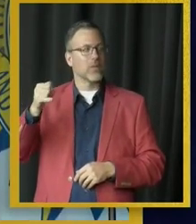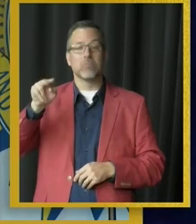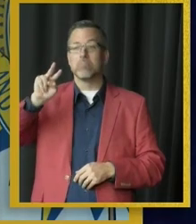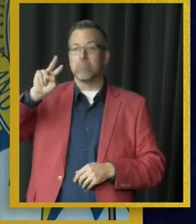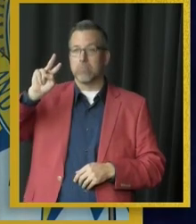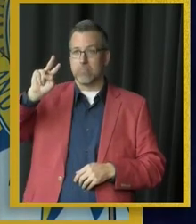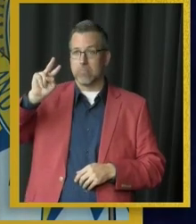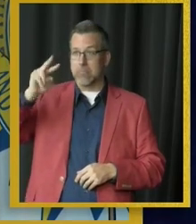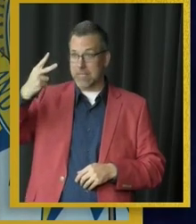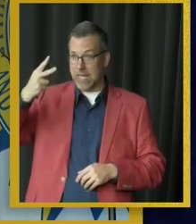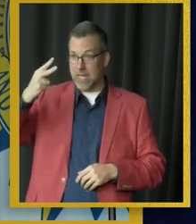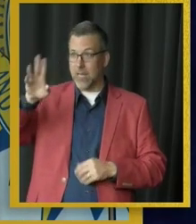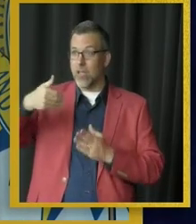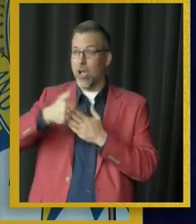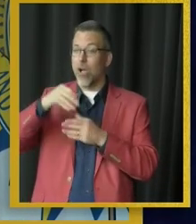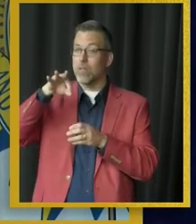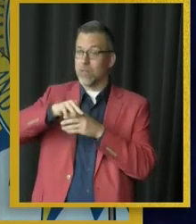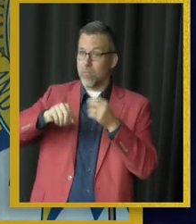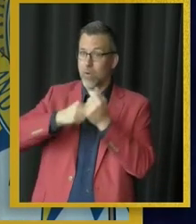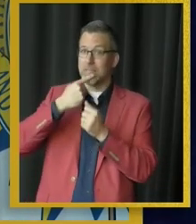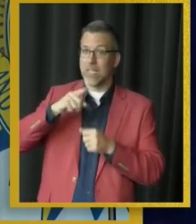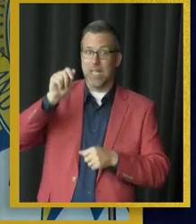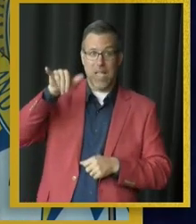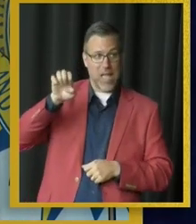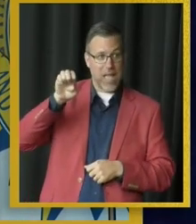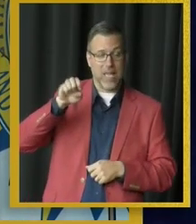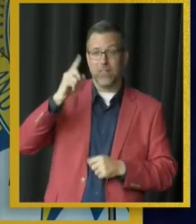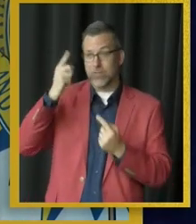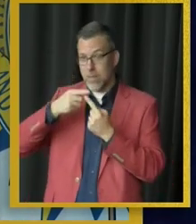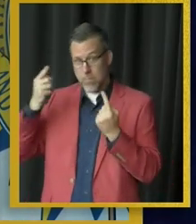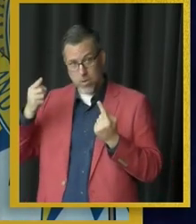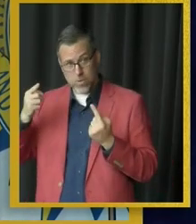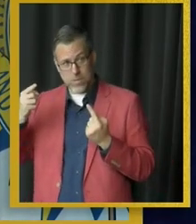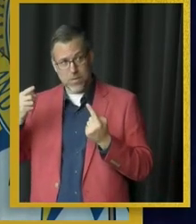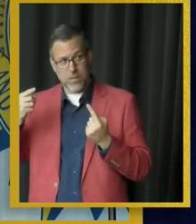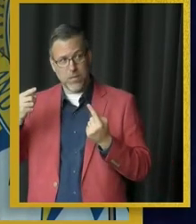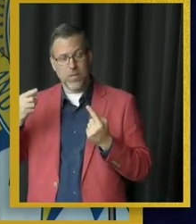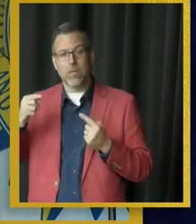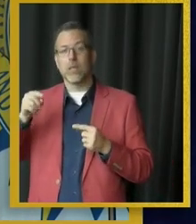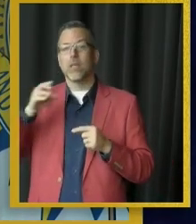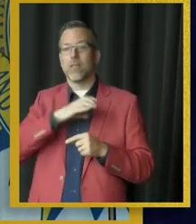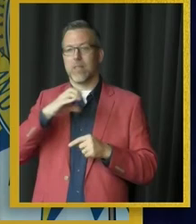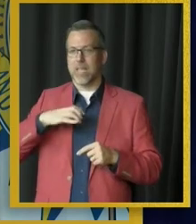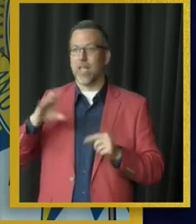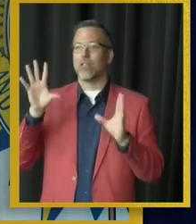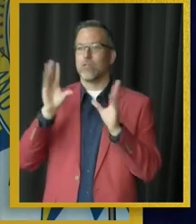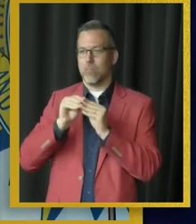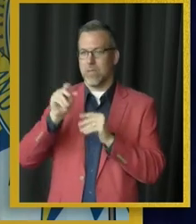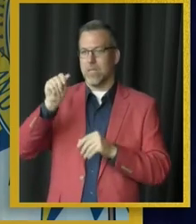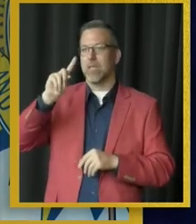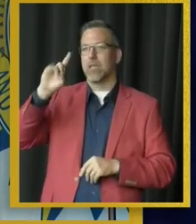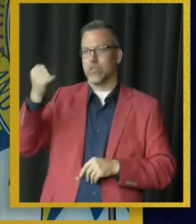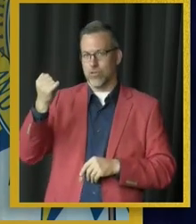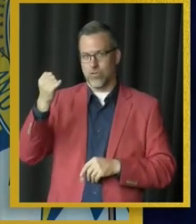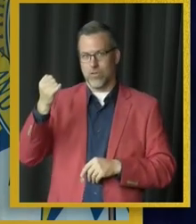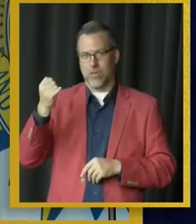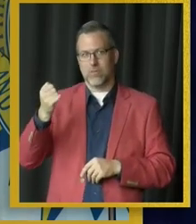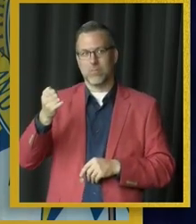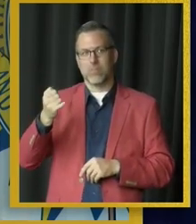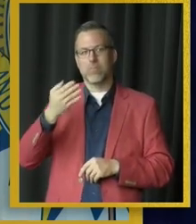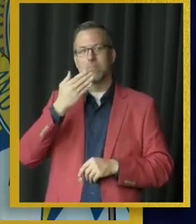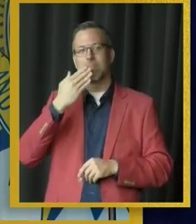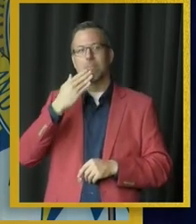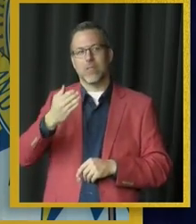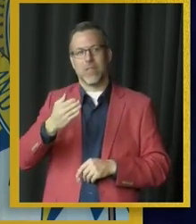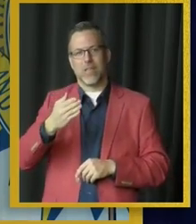seconded. All in favor say aye. Aye. Opposed, no. The council meeting stands adjourned. That wasn't